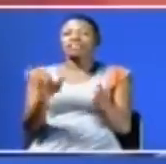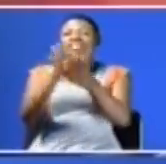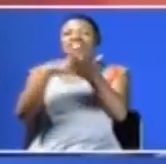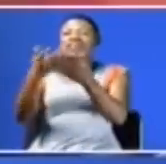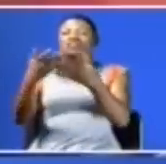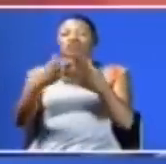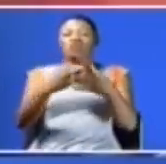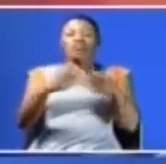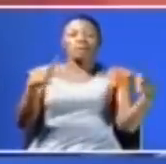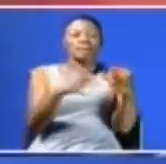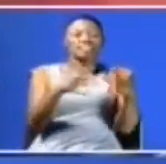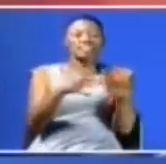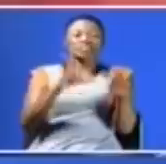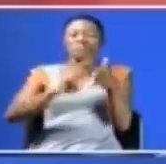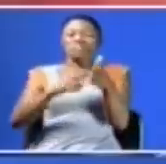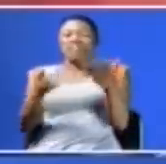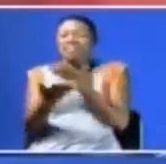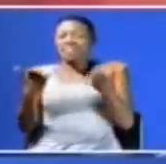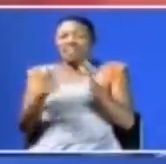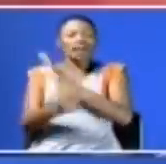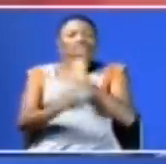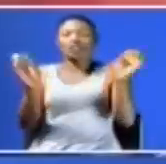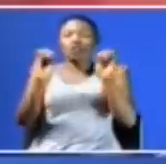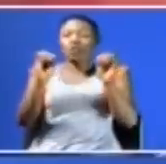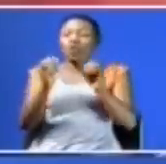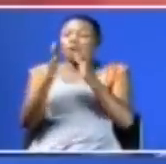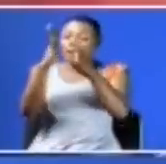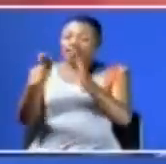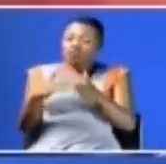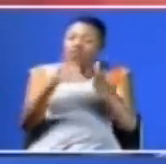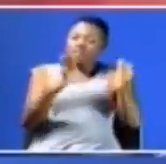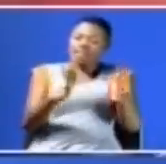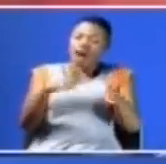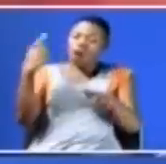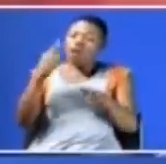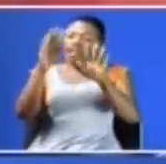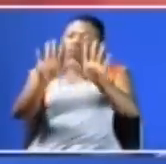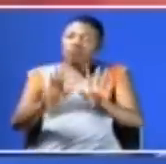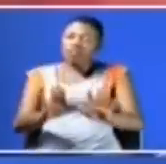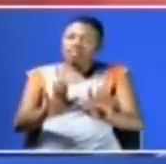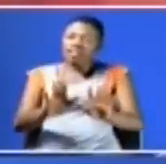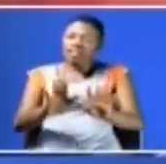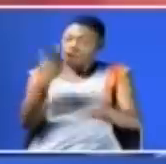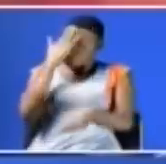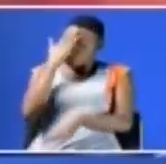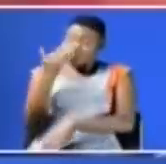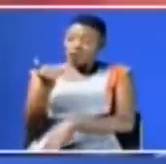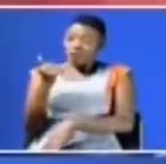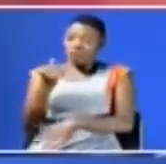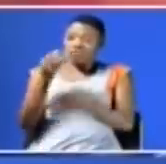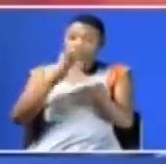party don't mean much in this country. It's the leader, because the reason why we have the big man syndrome in our political parties is because of the